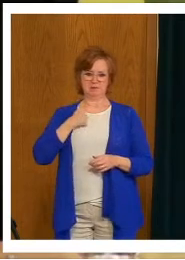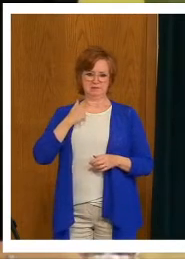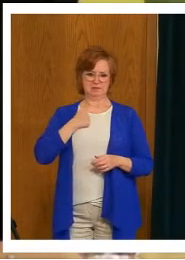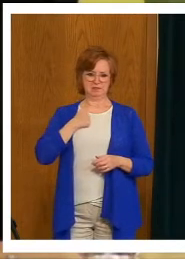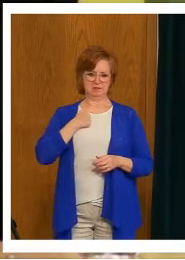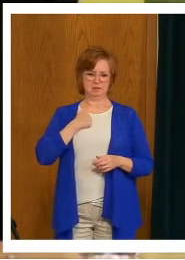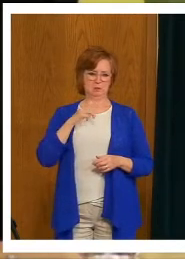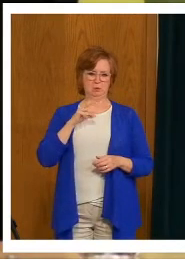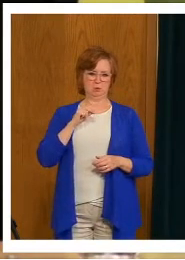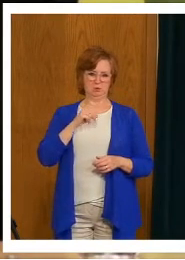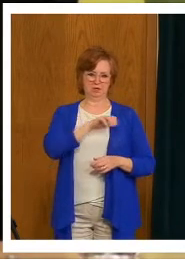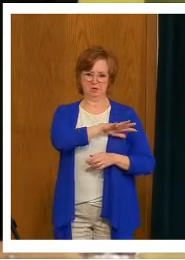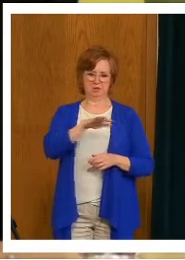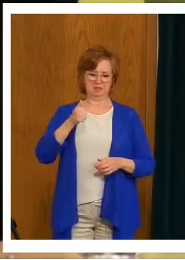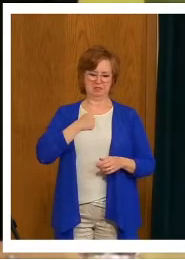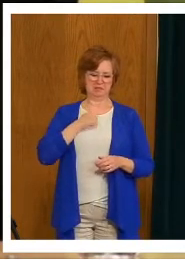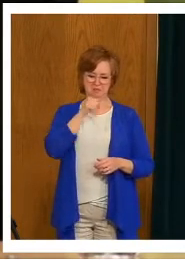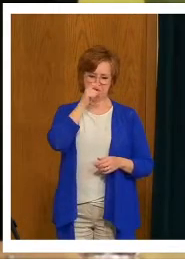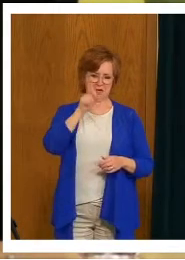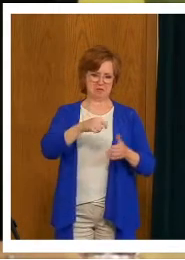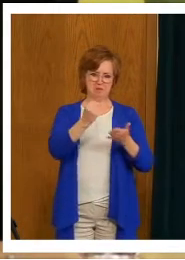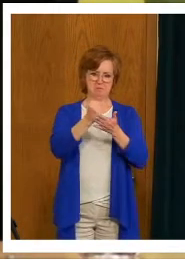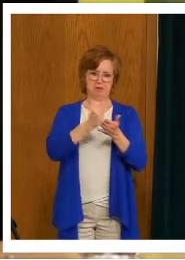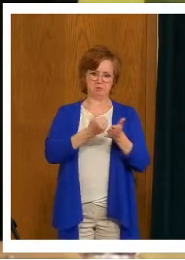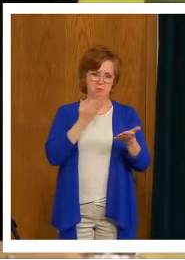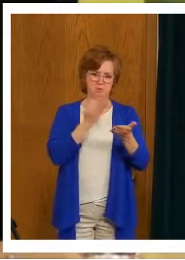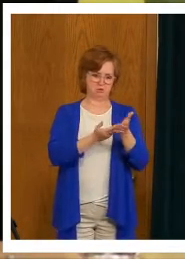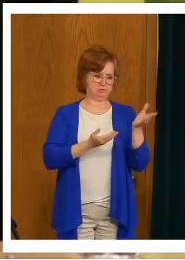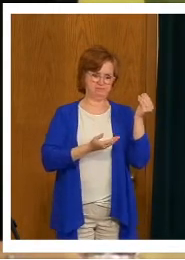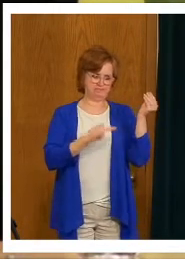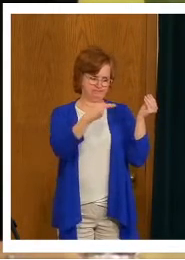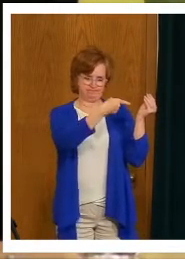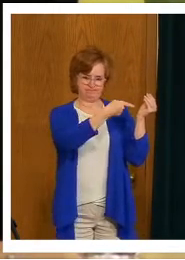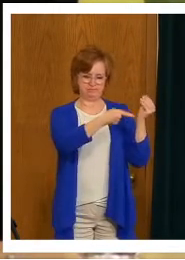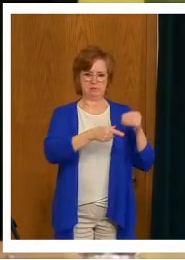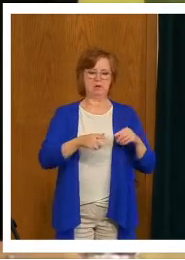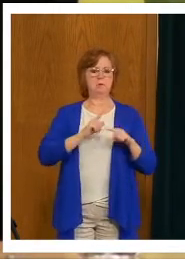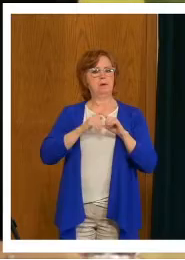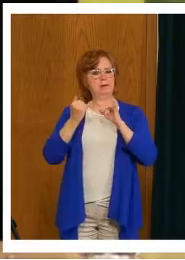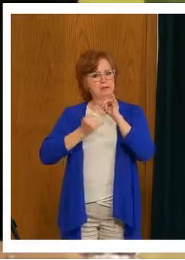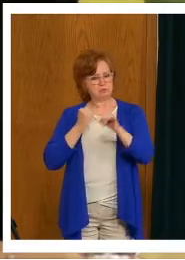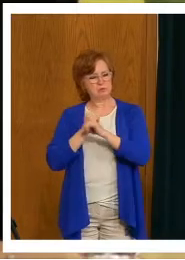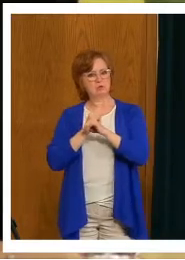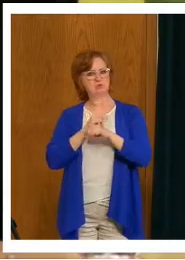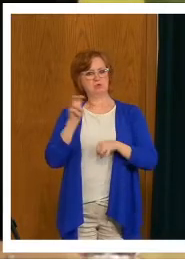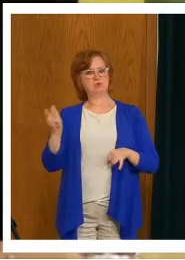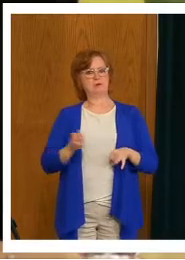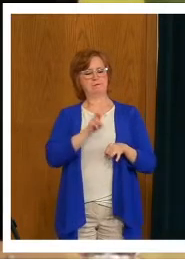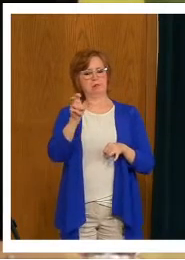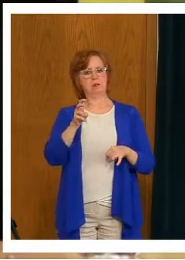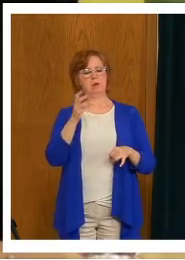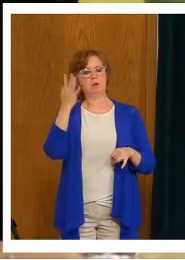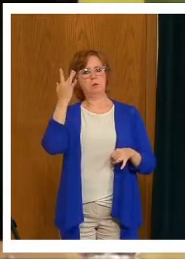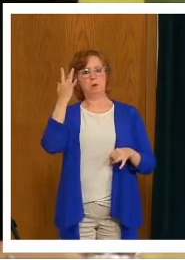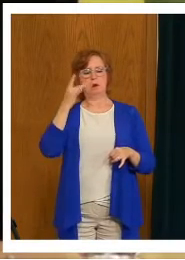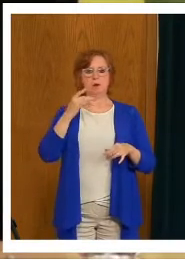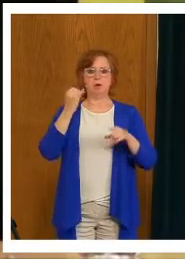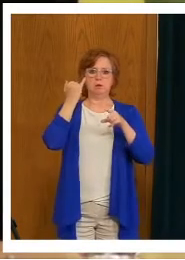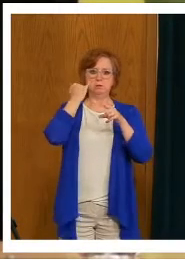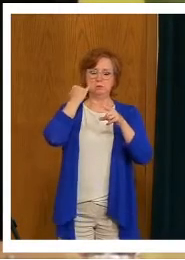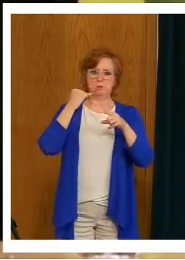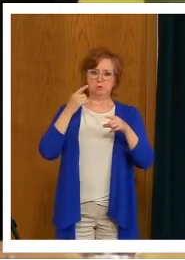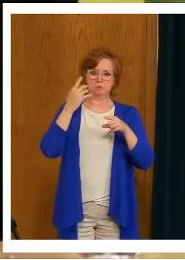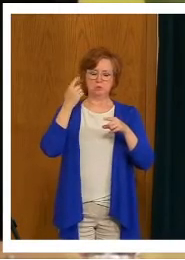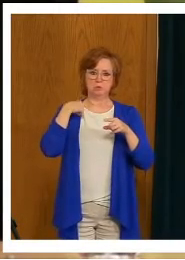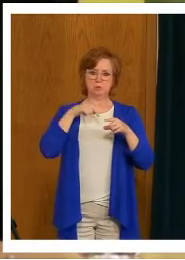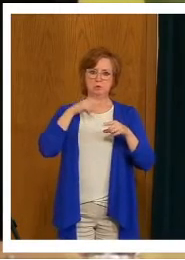ultimately would be. Yeah, but internationally, I think now when you travel today to certain areas of the world, there are vaccinations that you need to produce